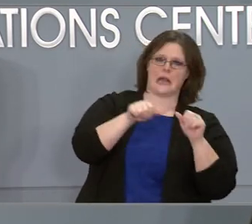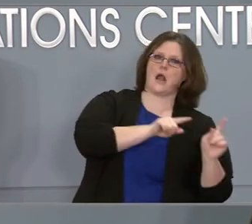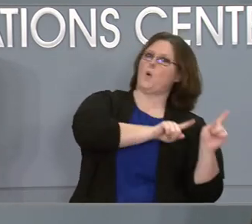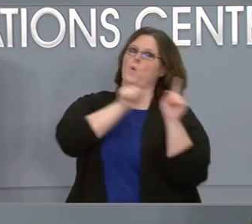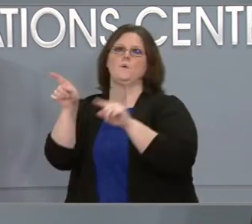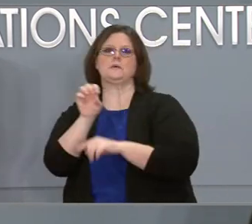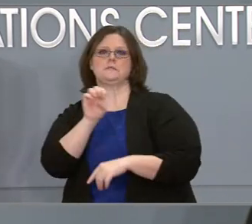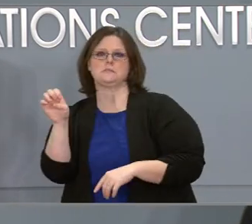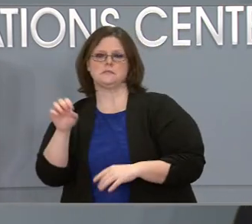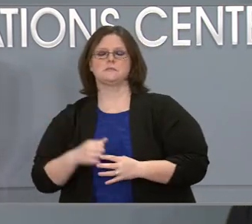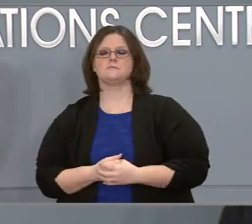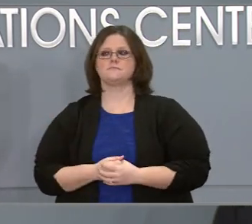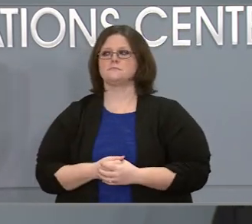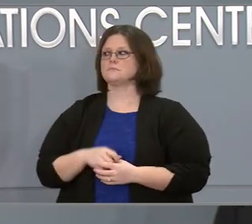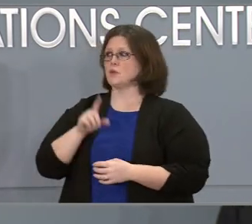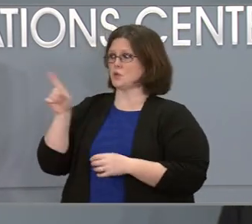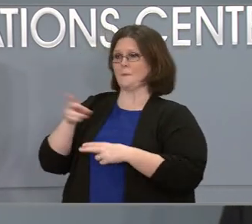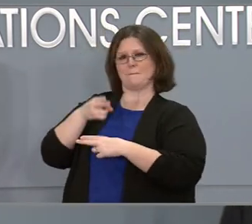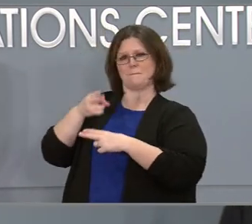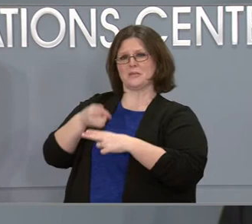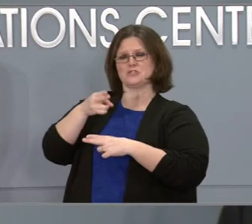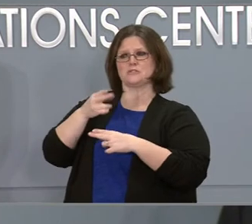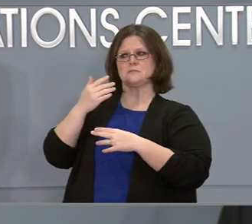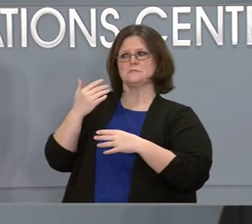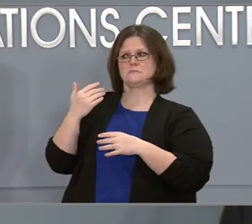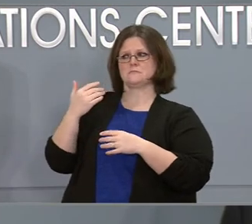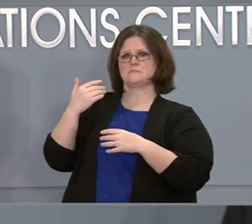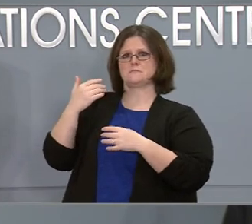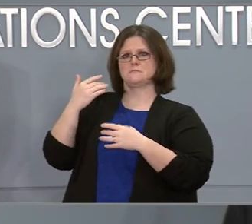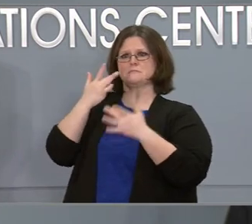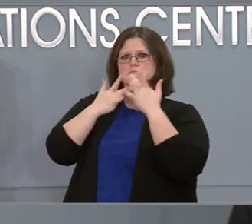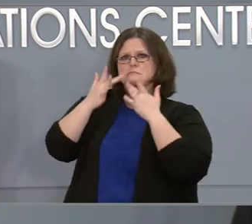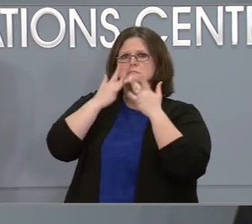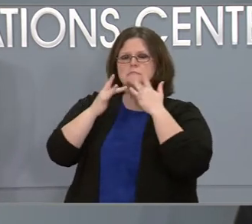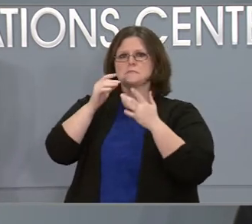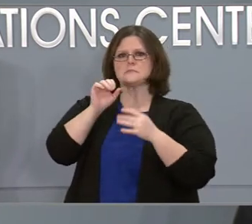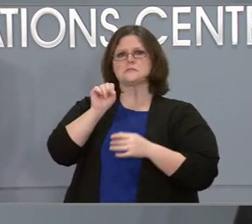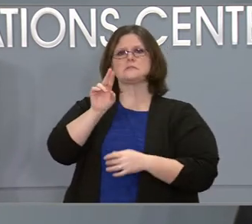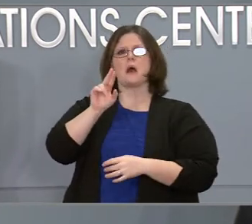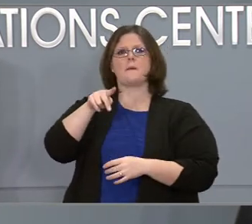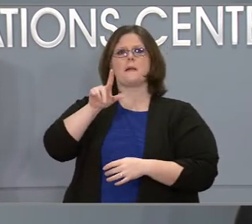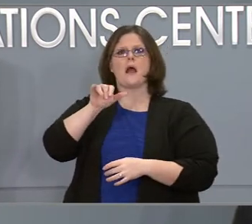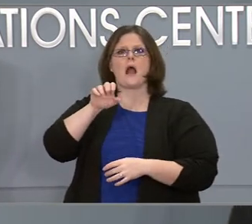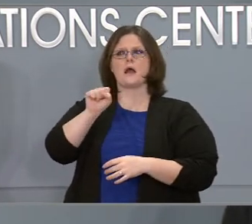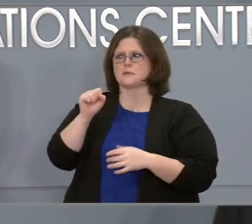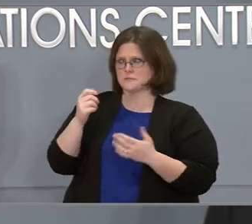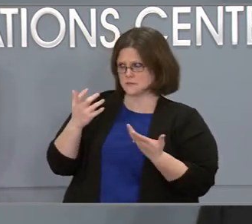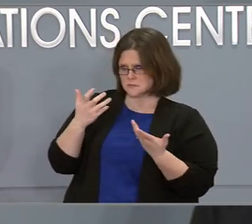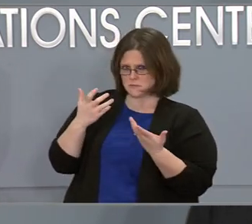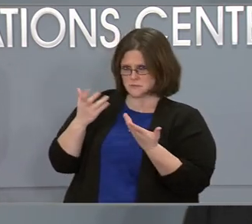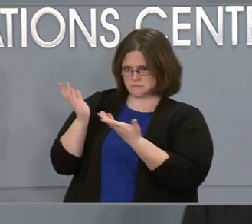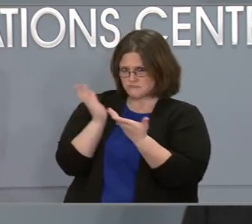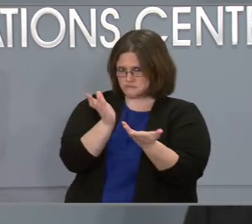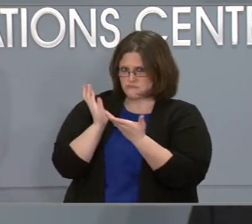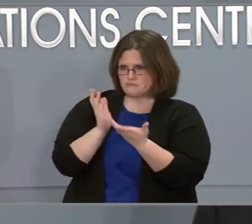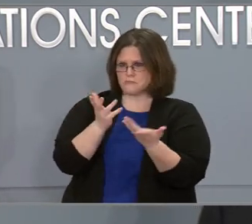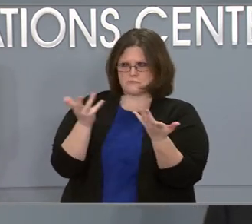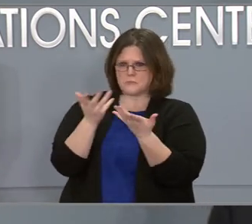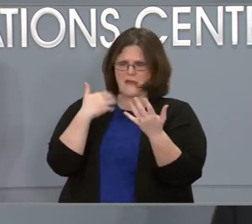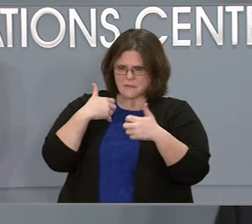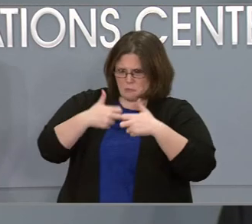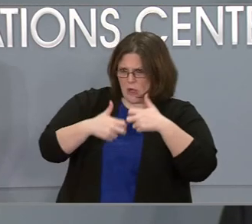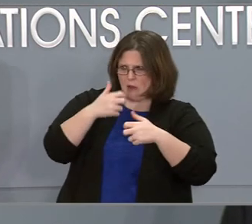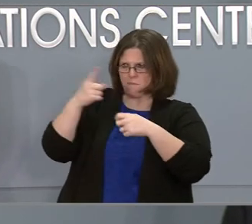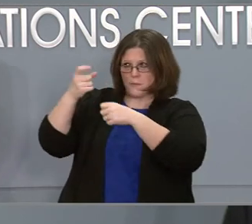had mentioned about replenishing the supplies from the last storm for this storm. Are you running into any challenges with doing that, both just from the weather itself and